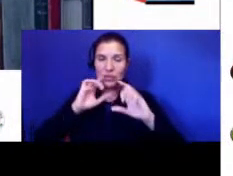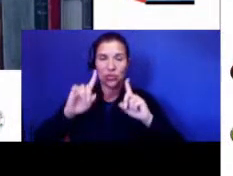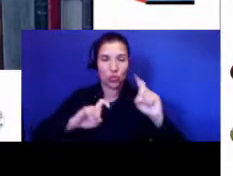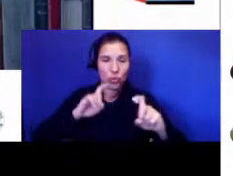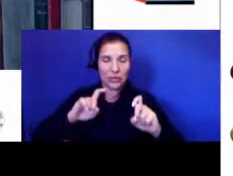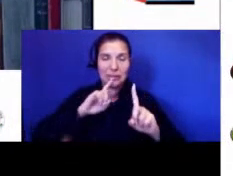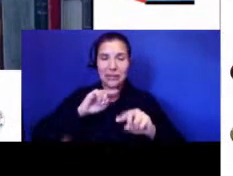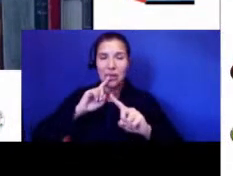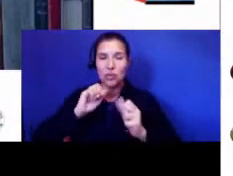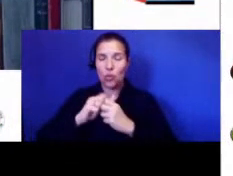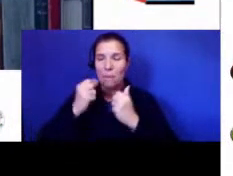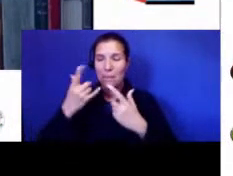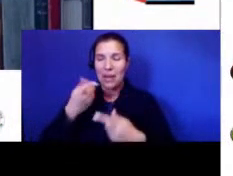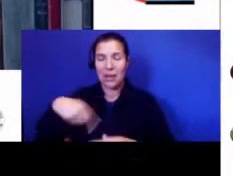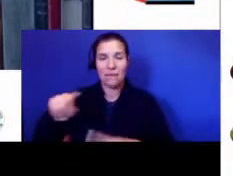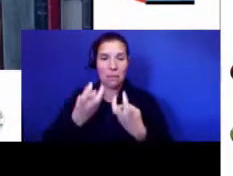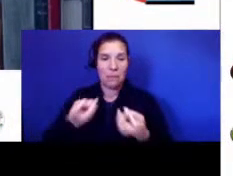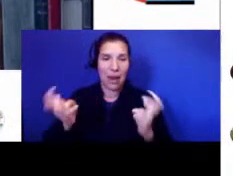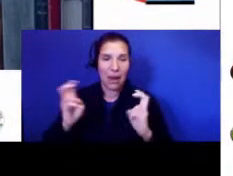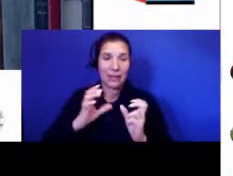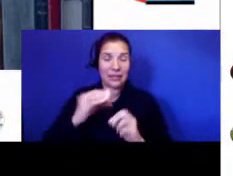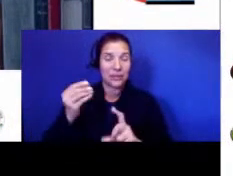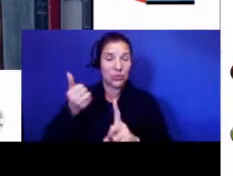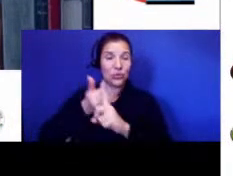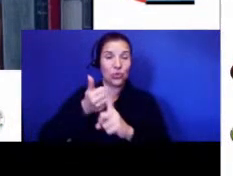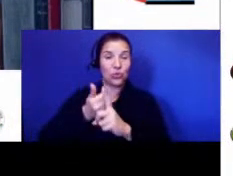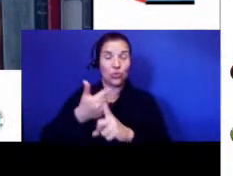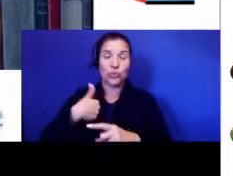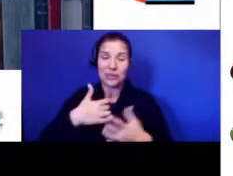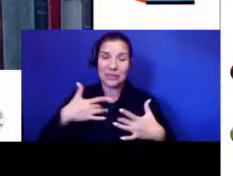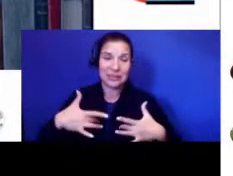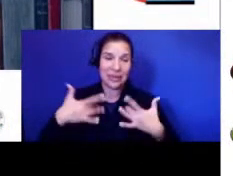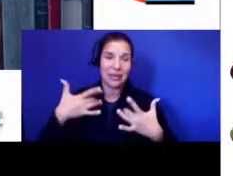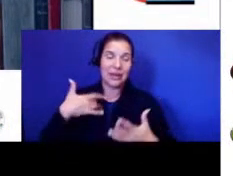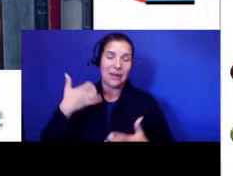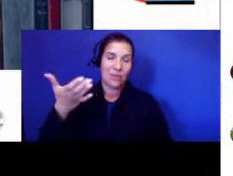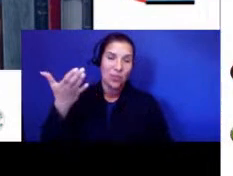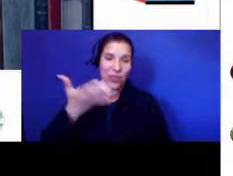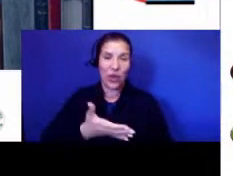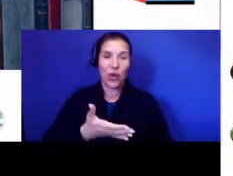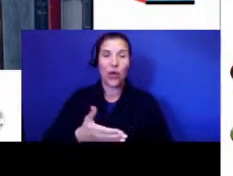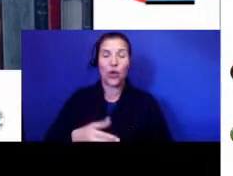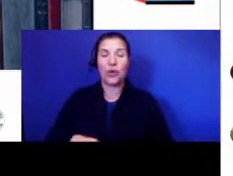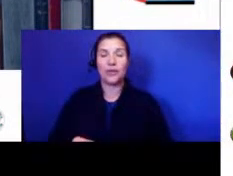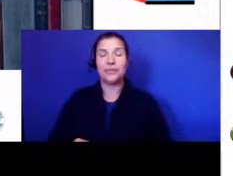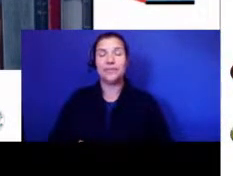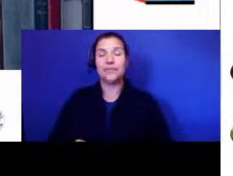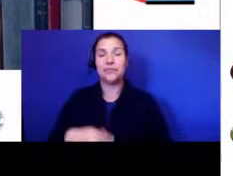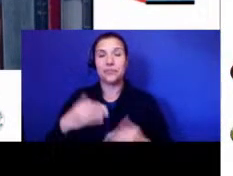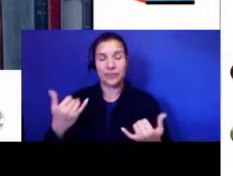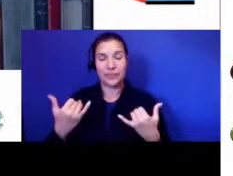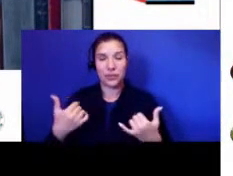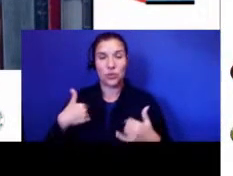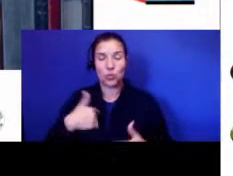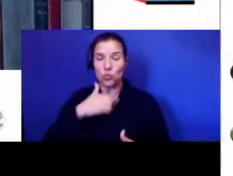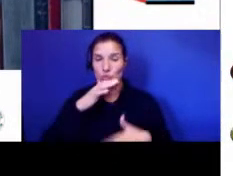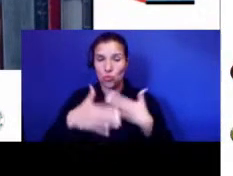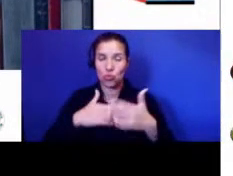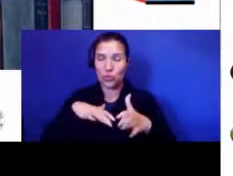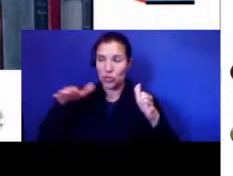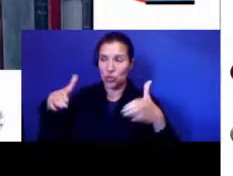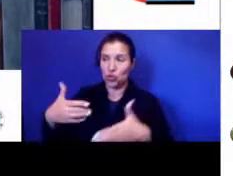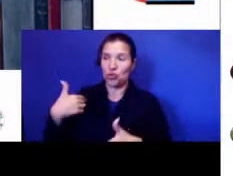with many of the panelists and you. So we're excited to have you there. That said, I'm going to kick us off with introducing